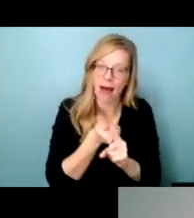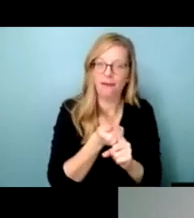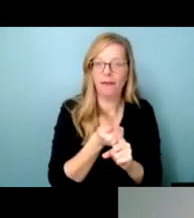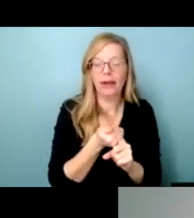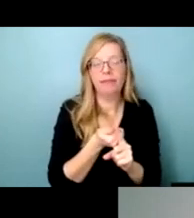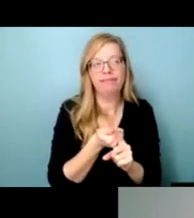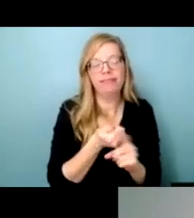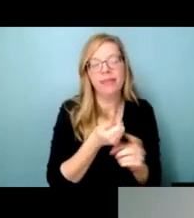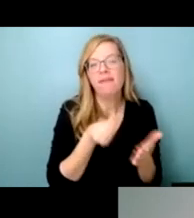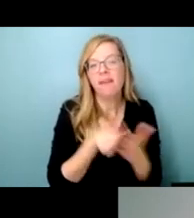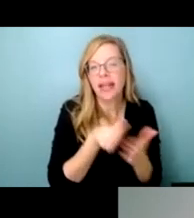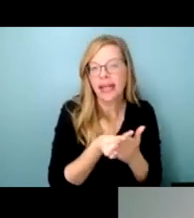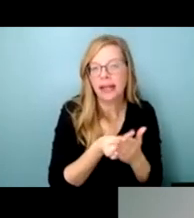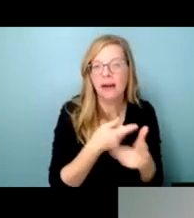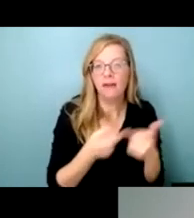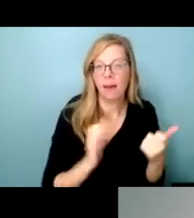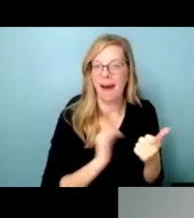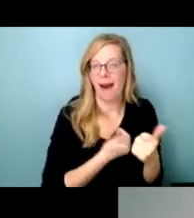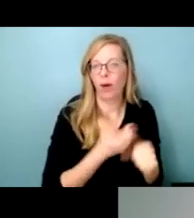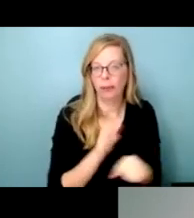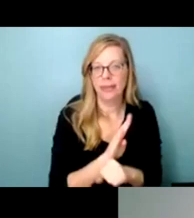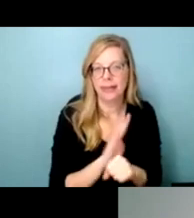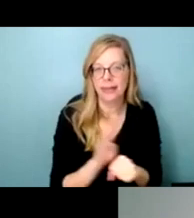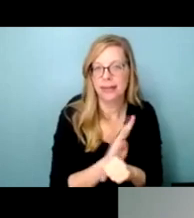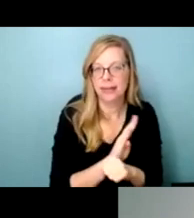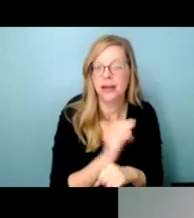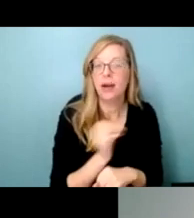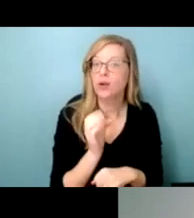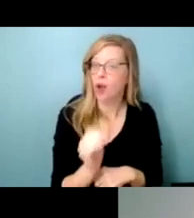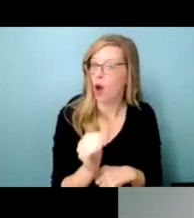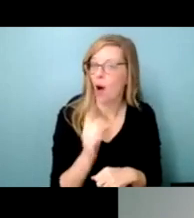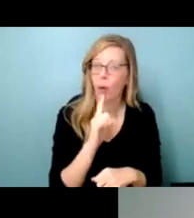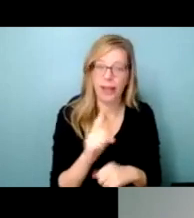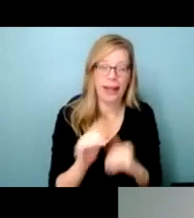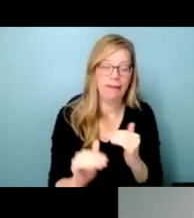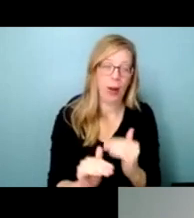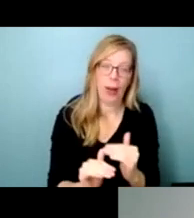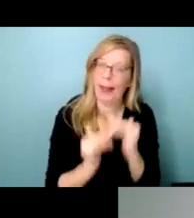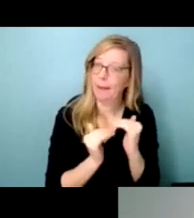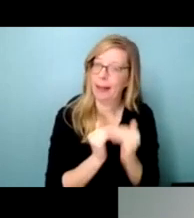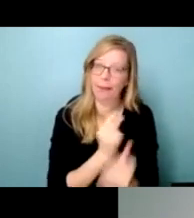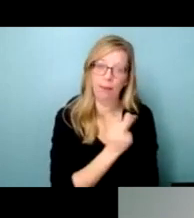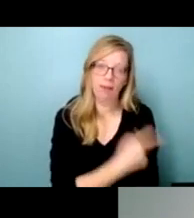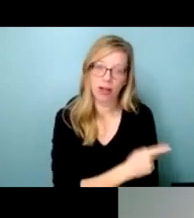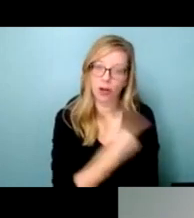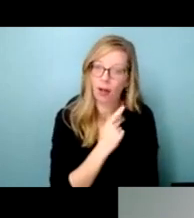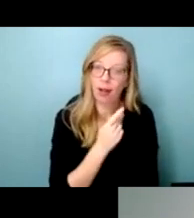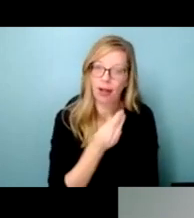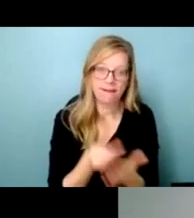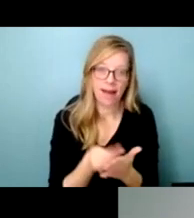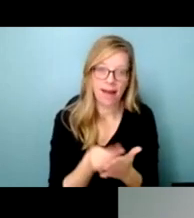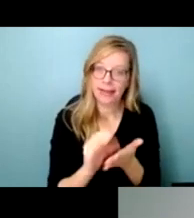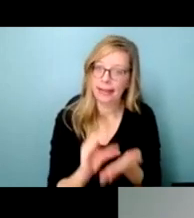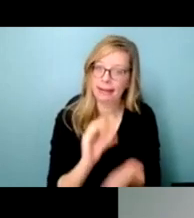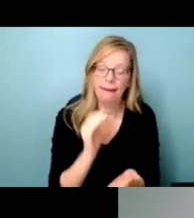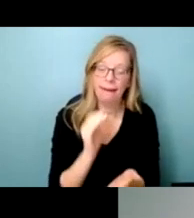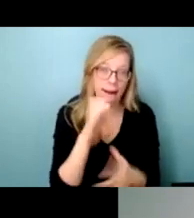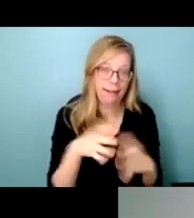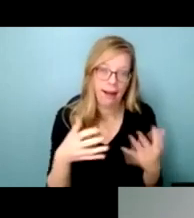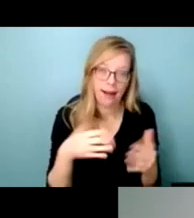business. So we have very limited provincial funding and really don't have a whole lot of access